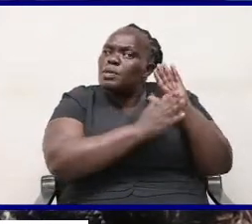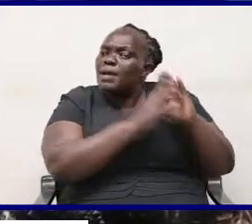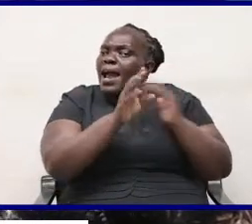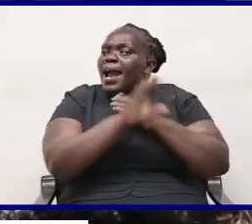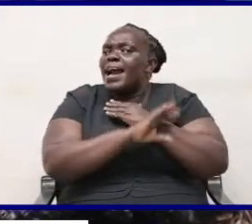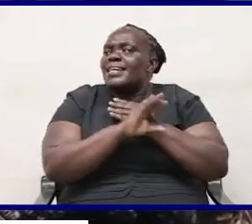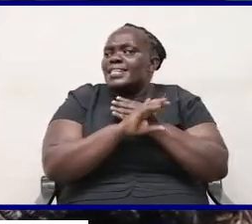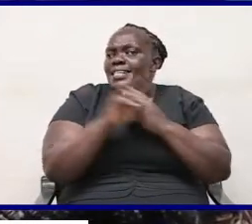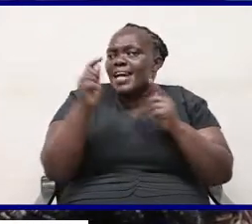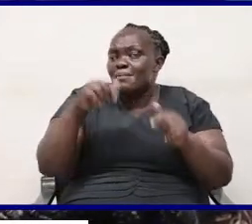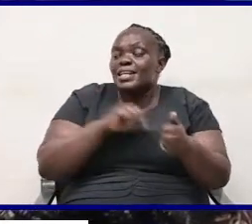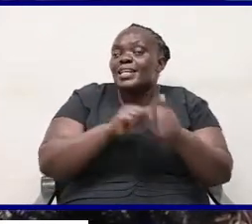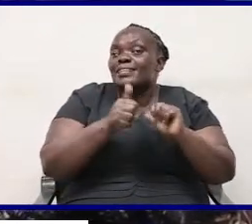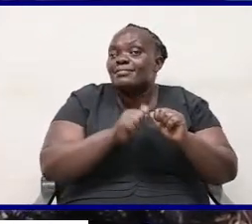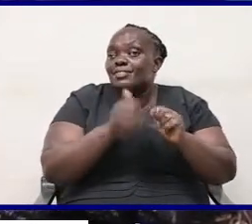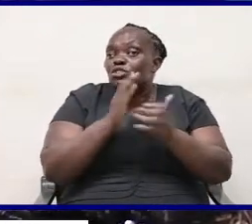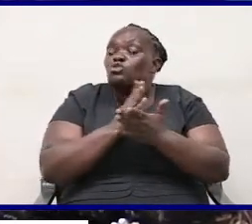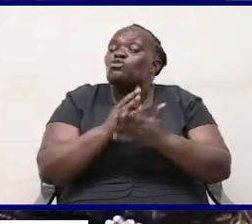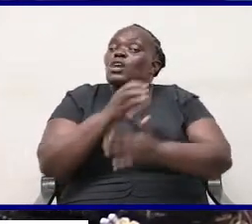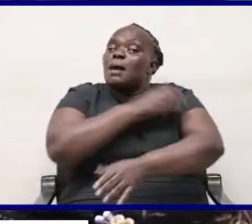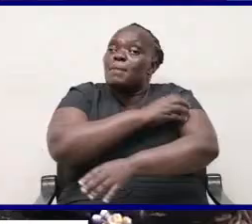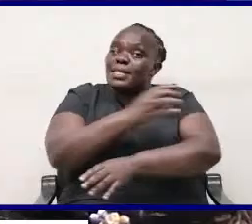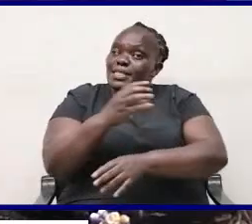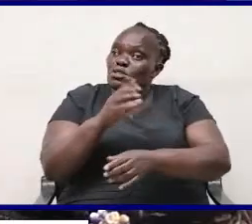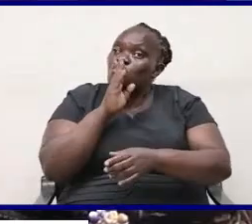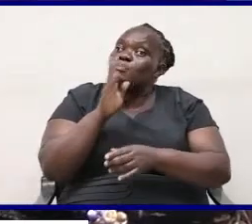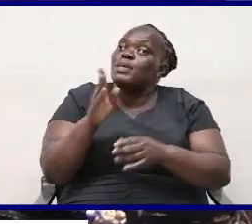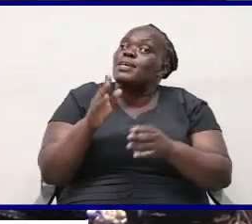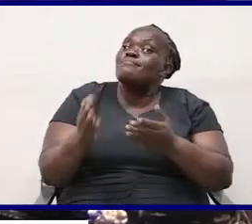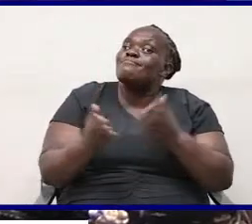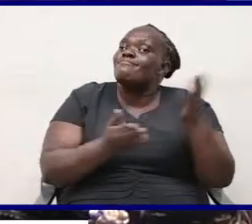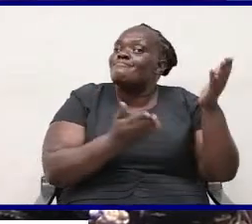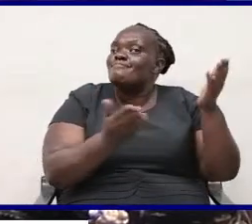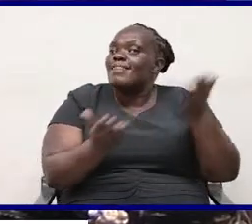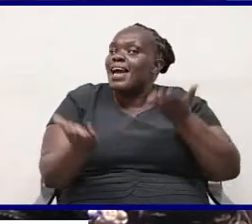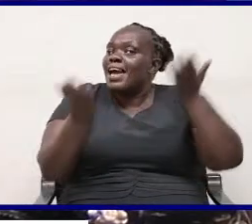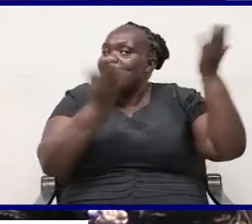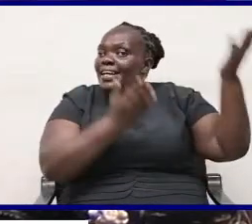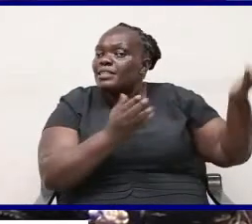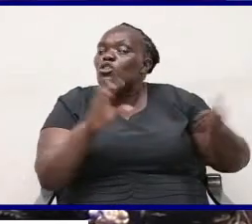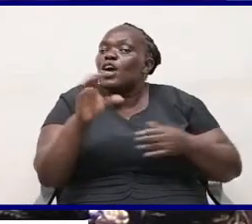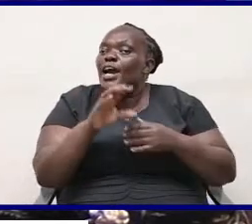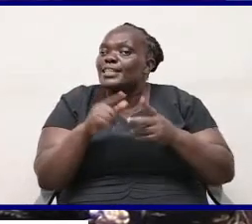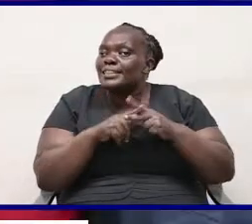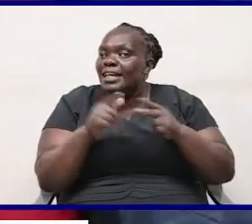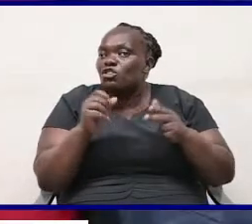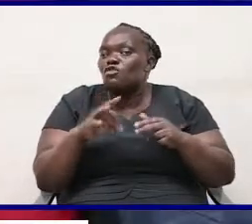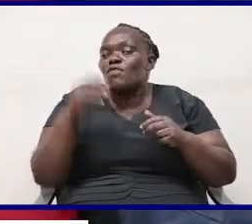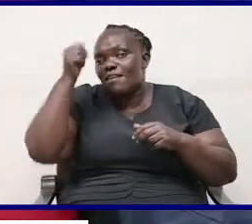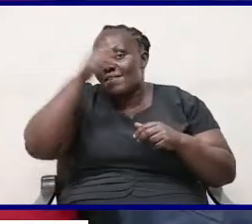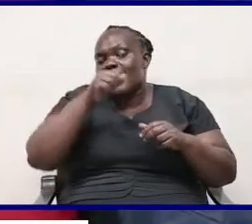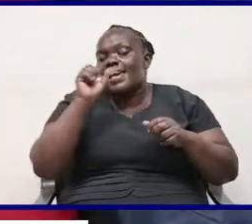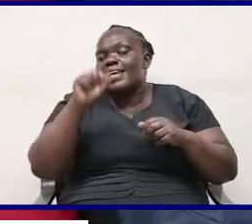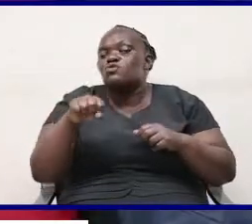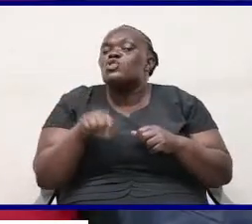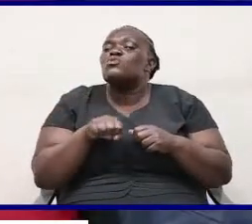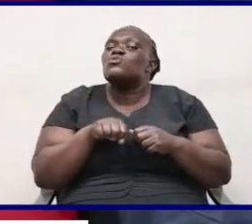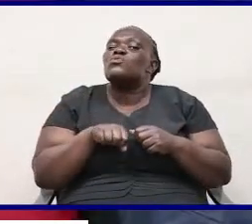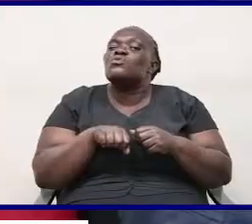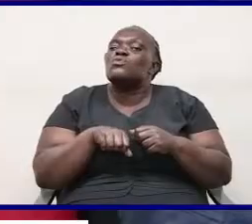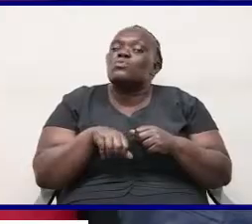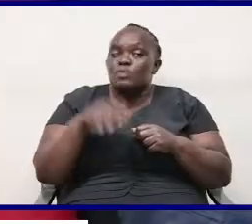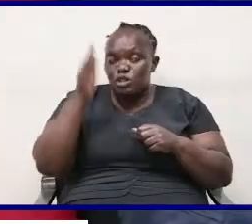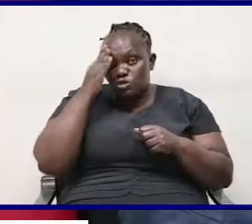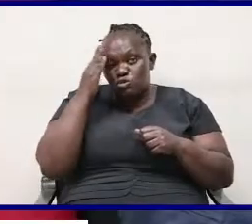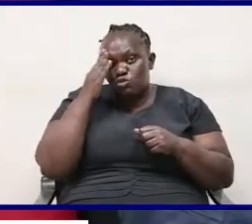come and get their slots. How do we have the capacity to be the expo capital of Africa? We do. We do.